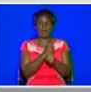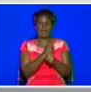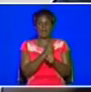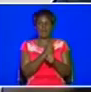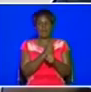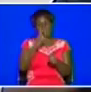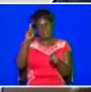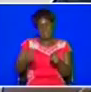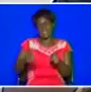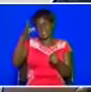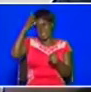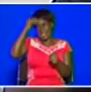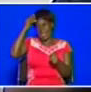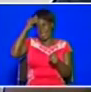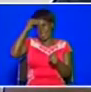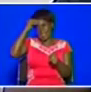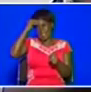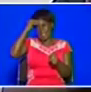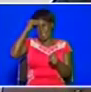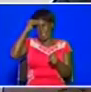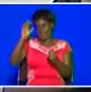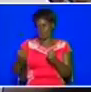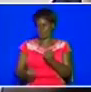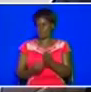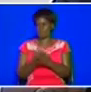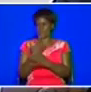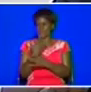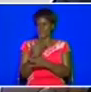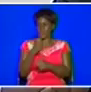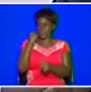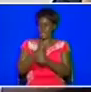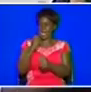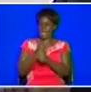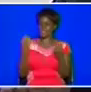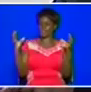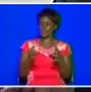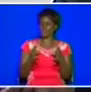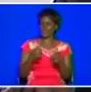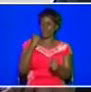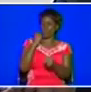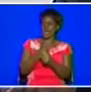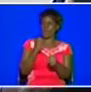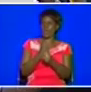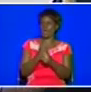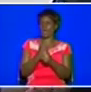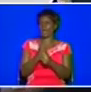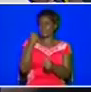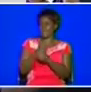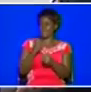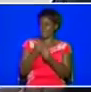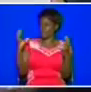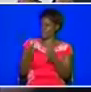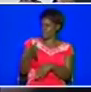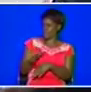they need to learn how they're done properly. You set up a task force of experts, and they are working. And those task force